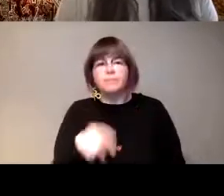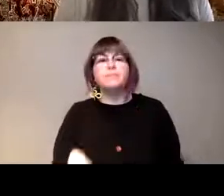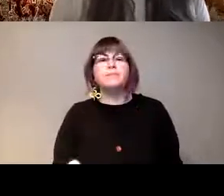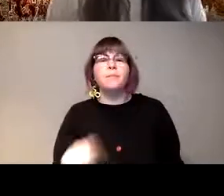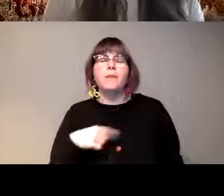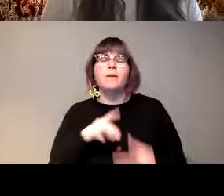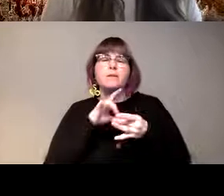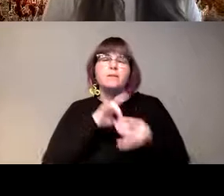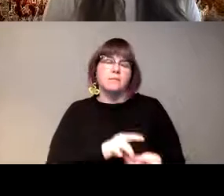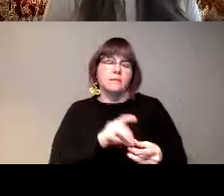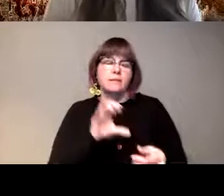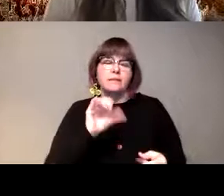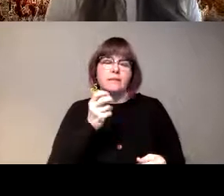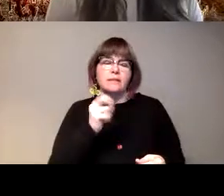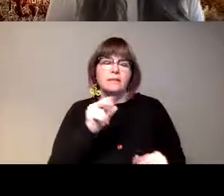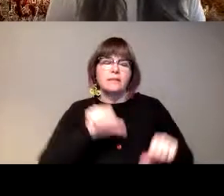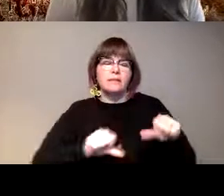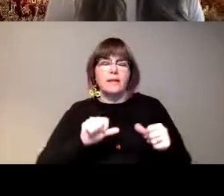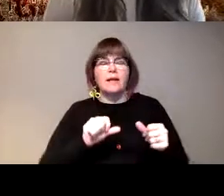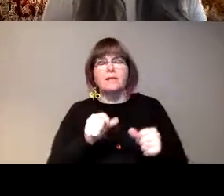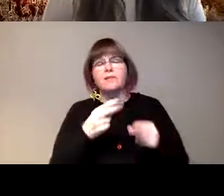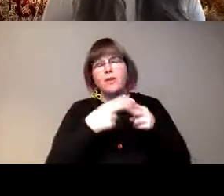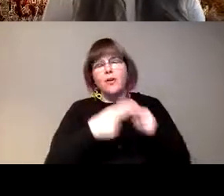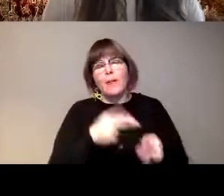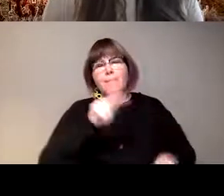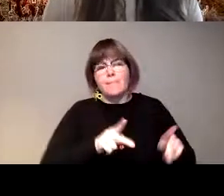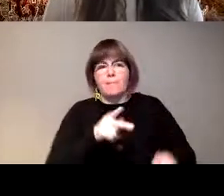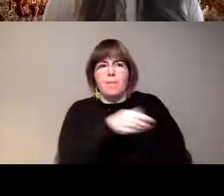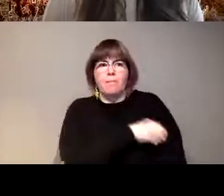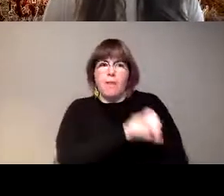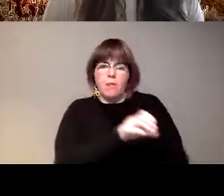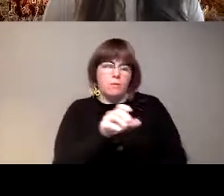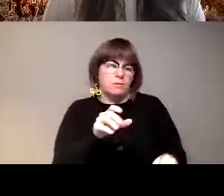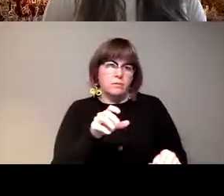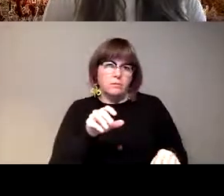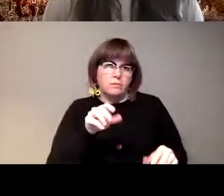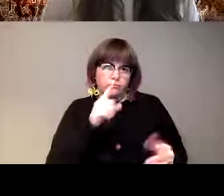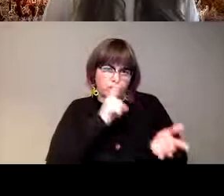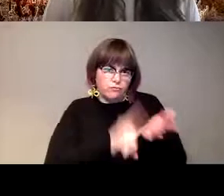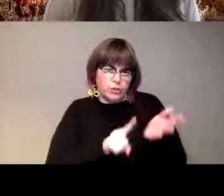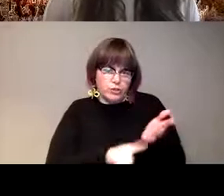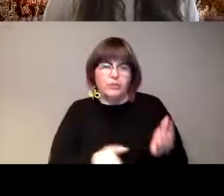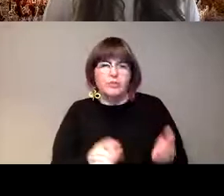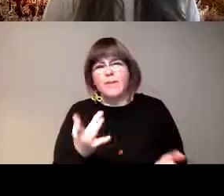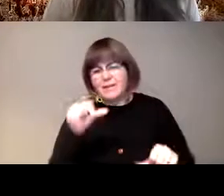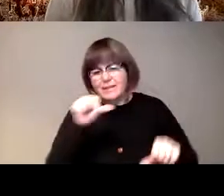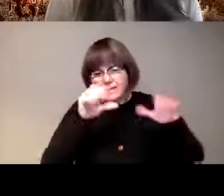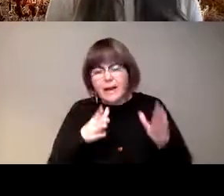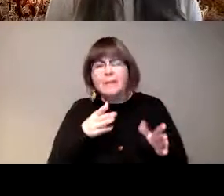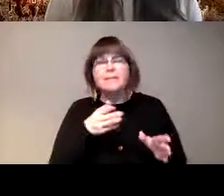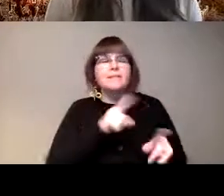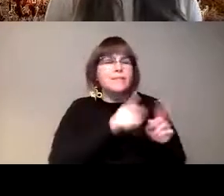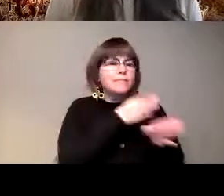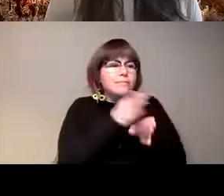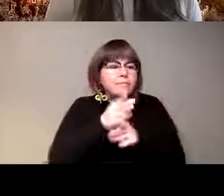refer to citizen science as people-powered research, because scientists in a vast array of fields, from